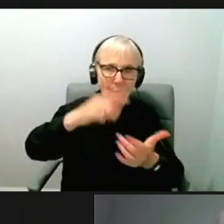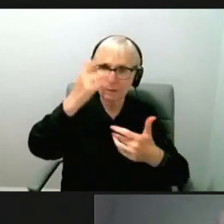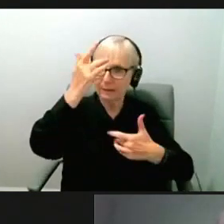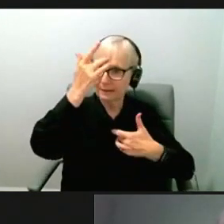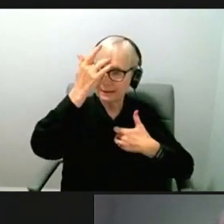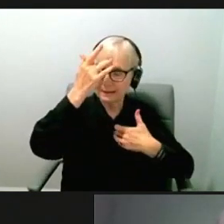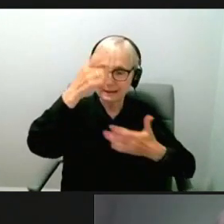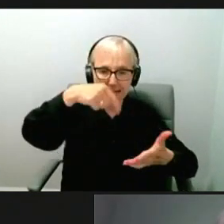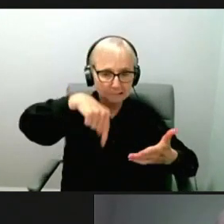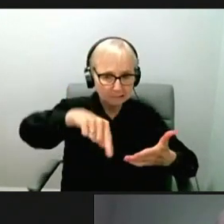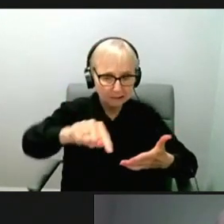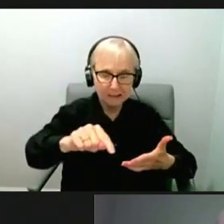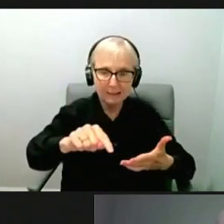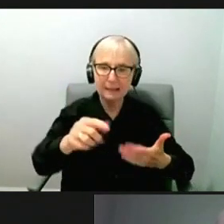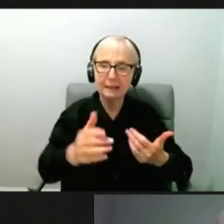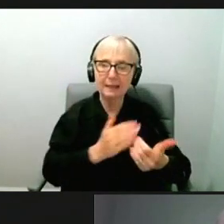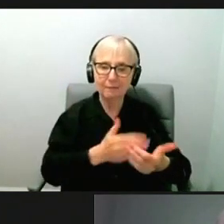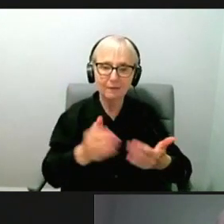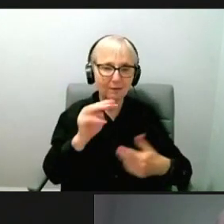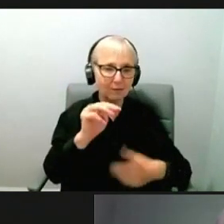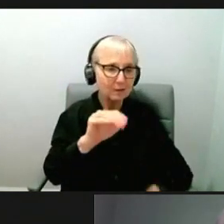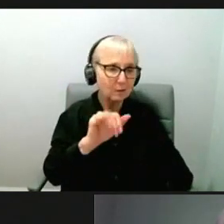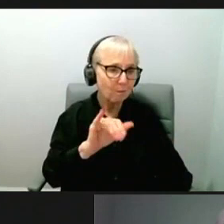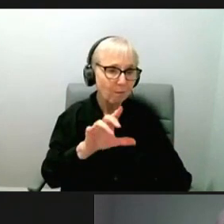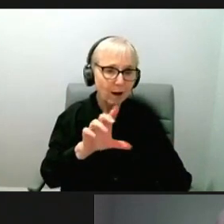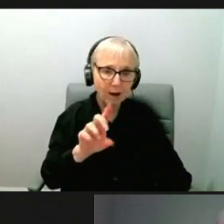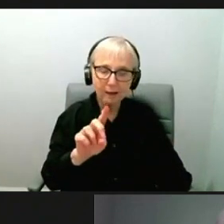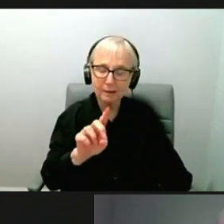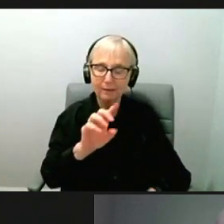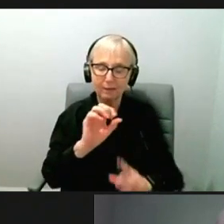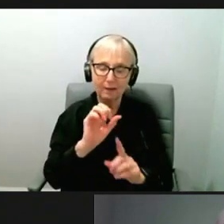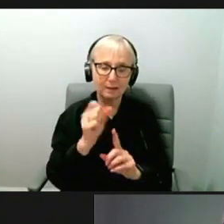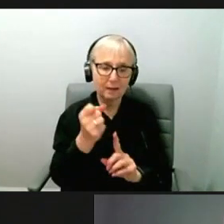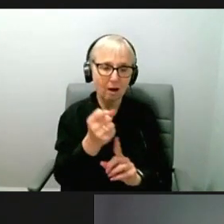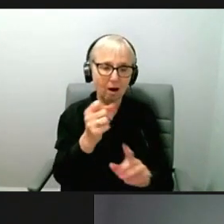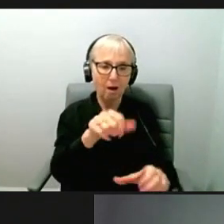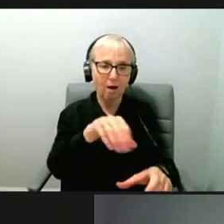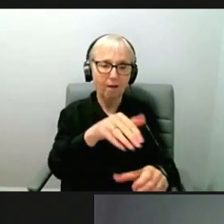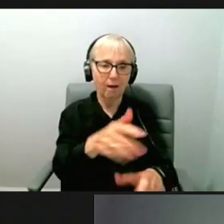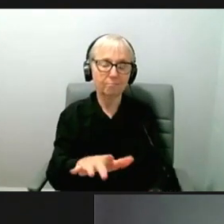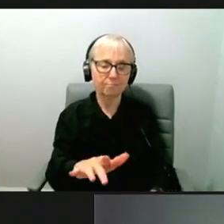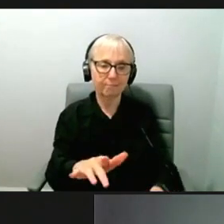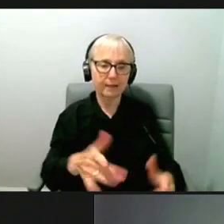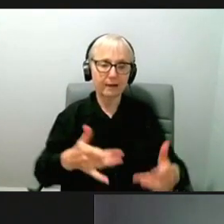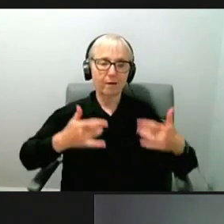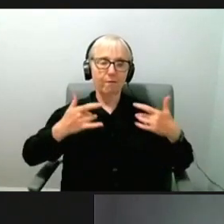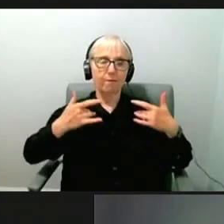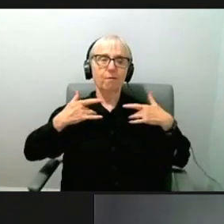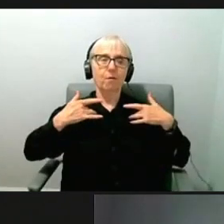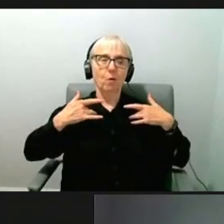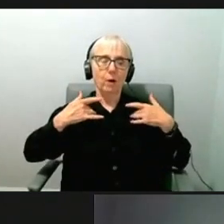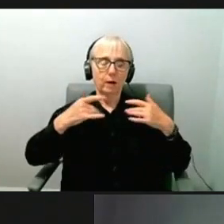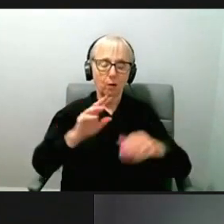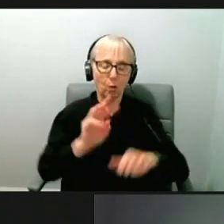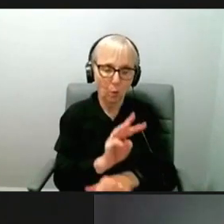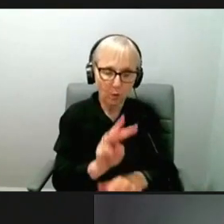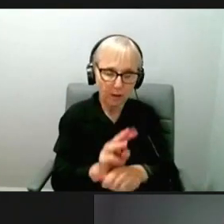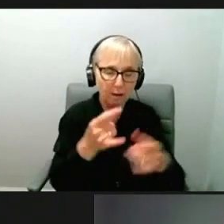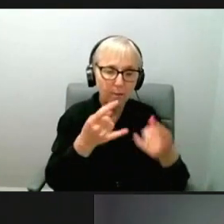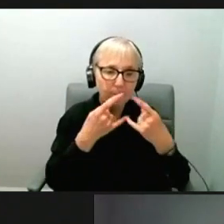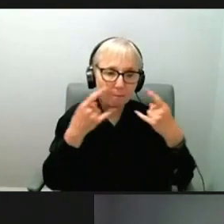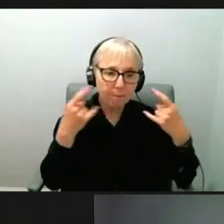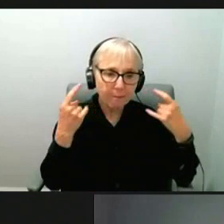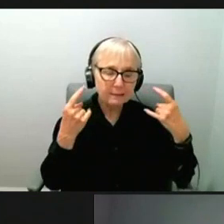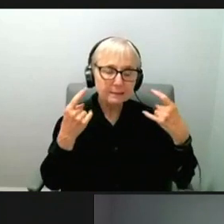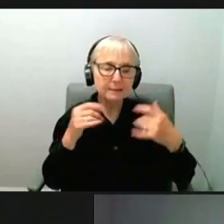week, even if it's a mild disease? If that's the case, avoid these areas or wear your masks and stay out of